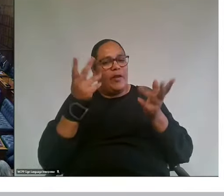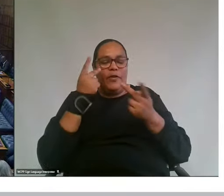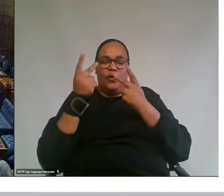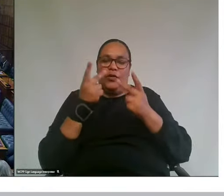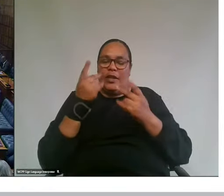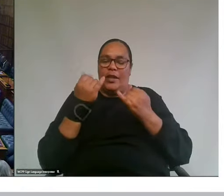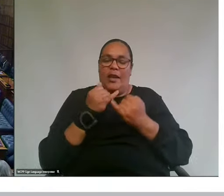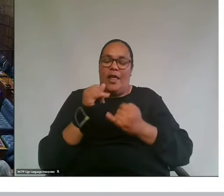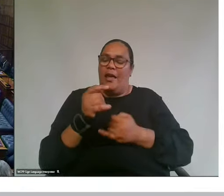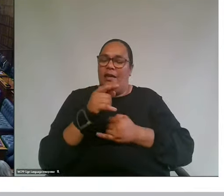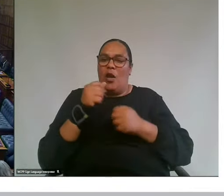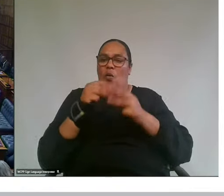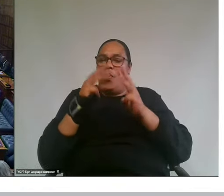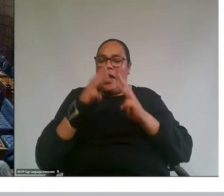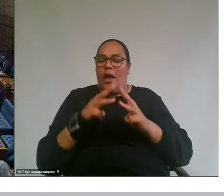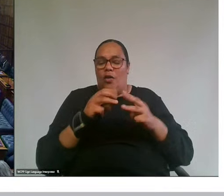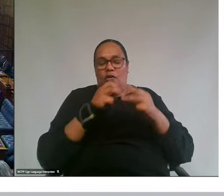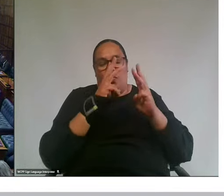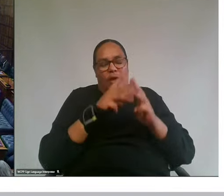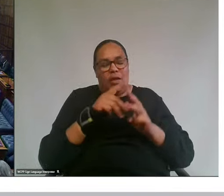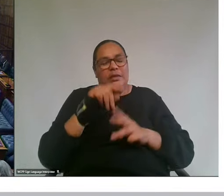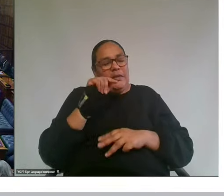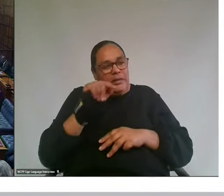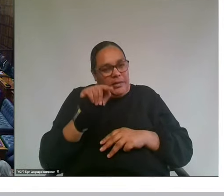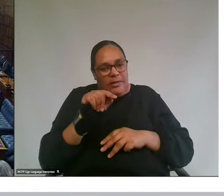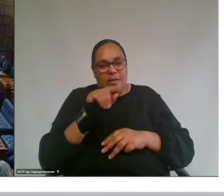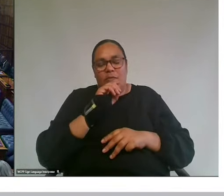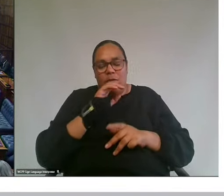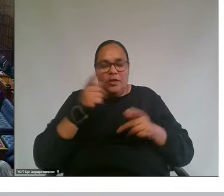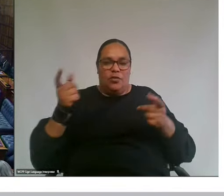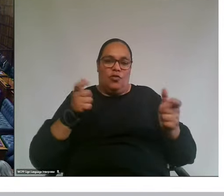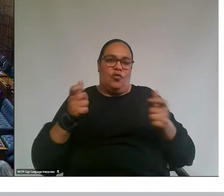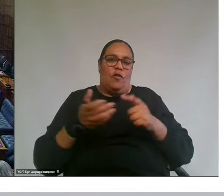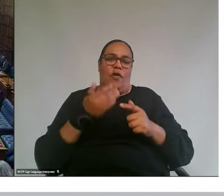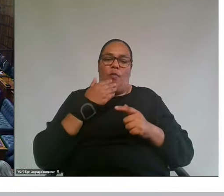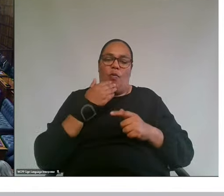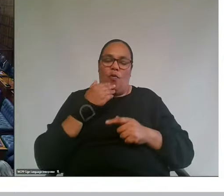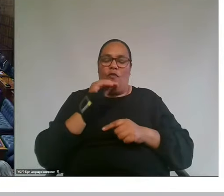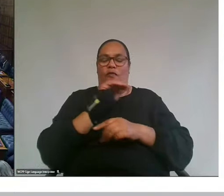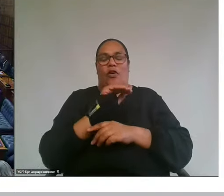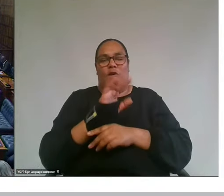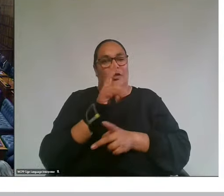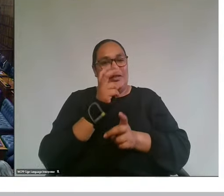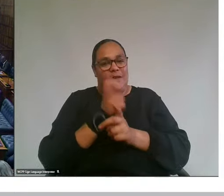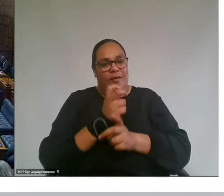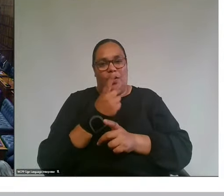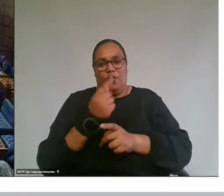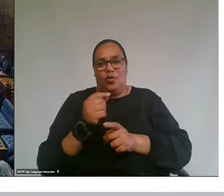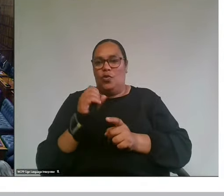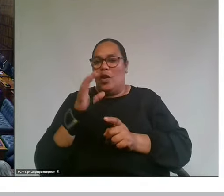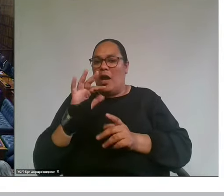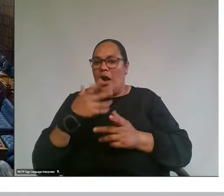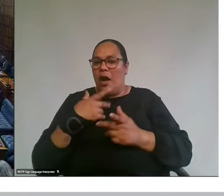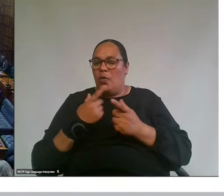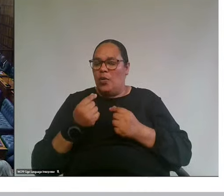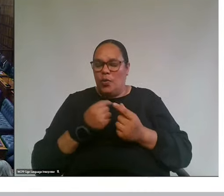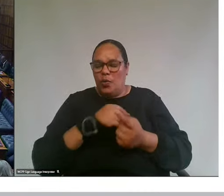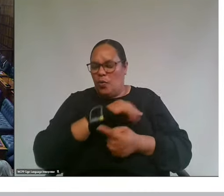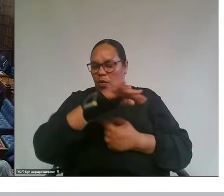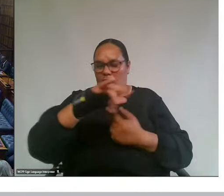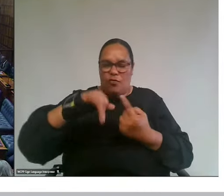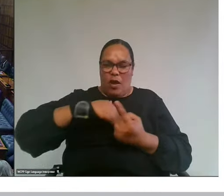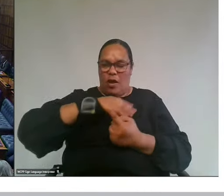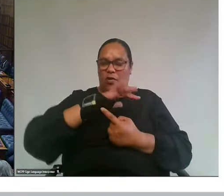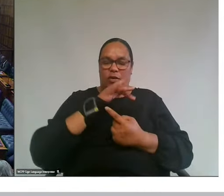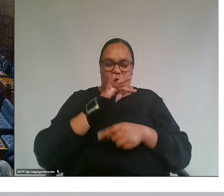sort of call it warehouses and that's sort of dominated by foreigners so it's very difficult to do that one so how we getting around that one and and and just